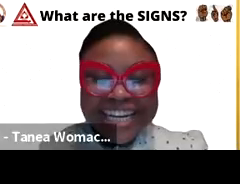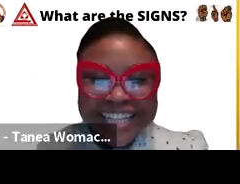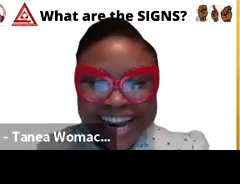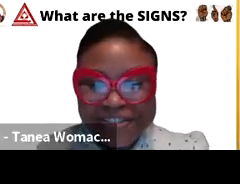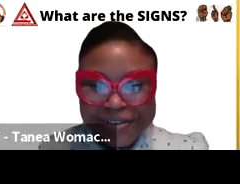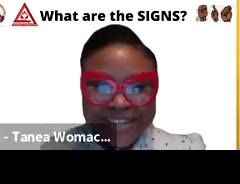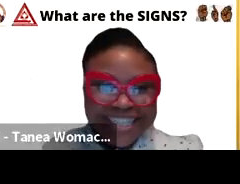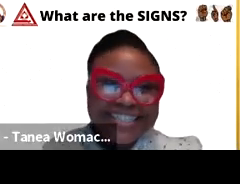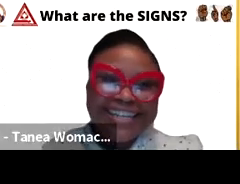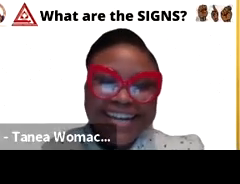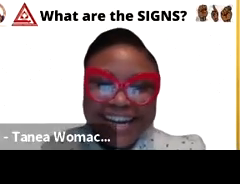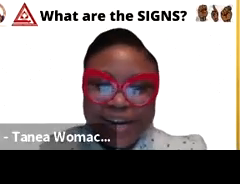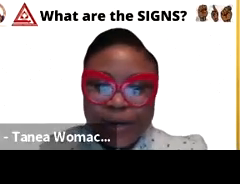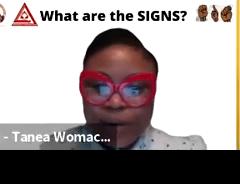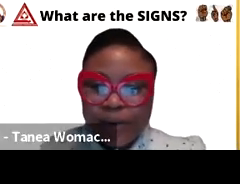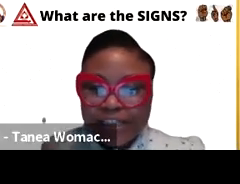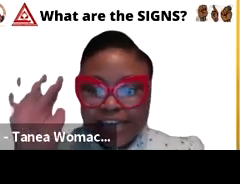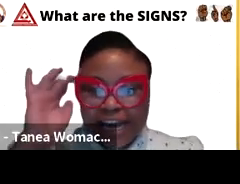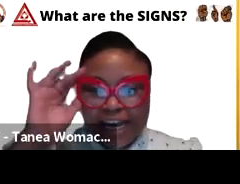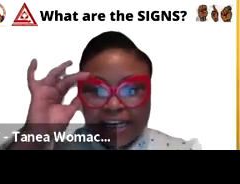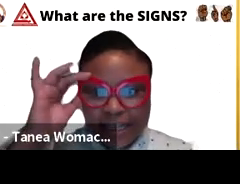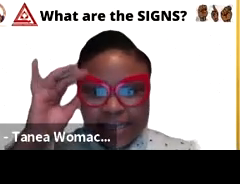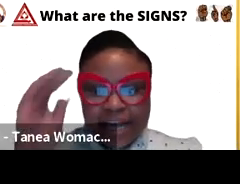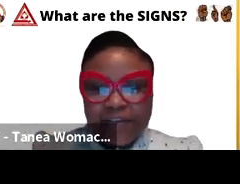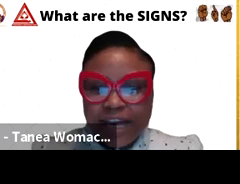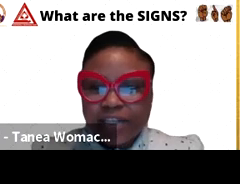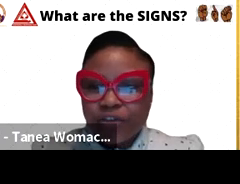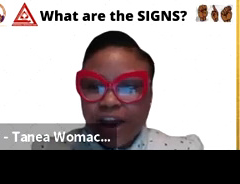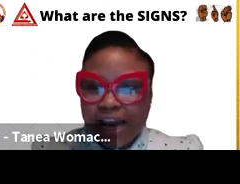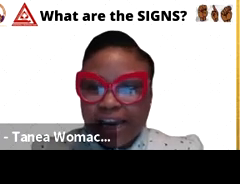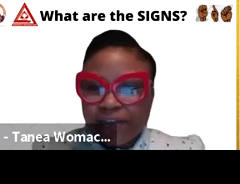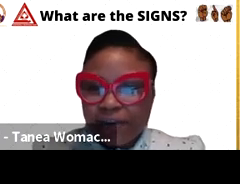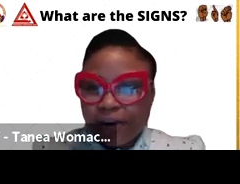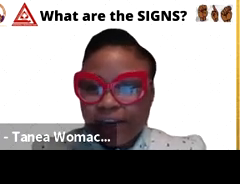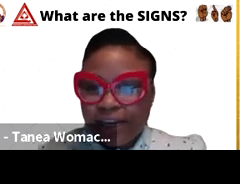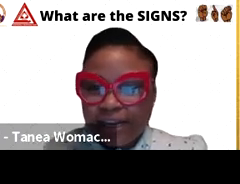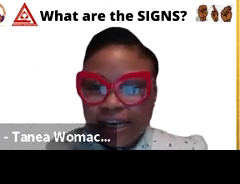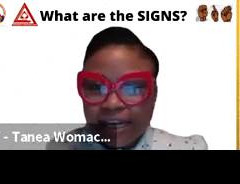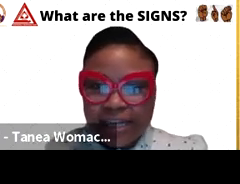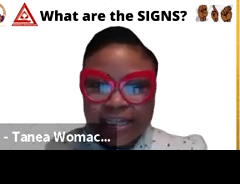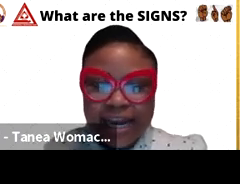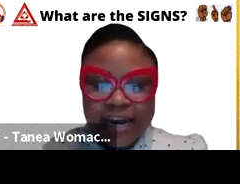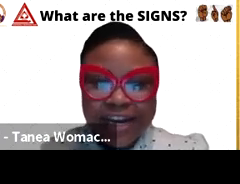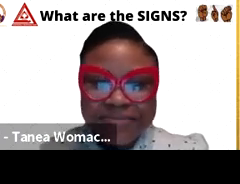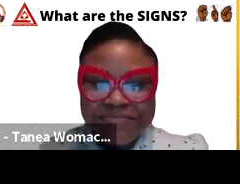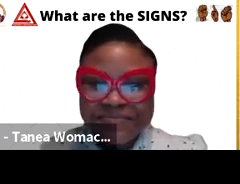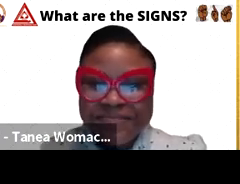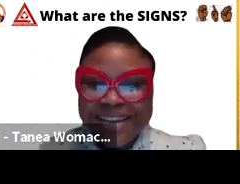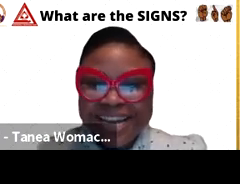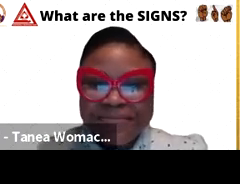Good evening, everyone. We hope you're staying safe and dry if you are in the Atlanta